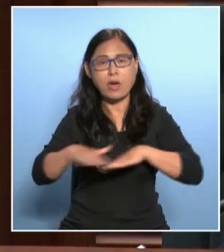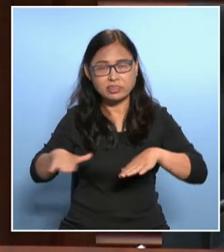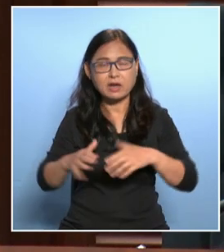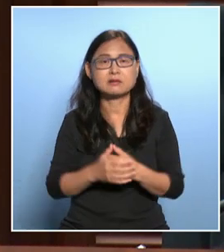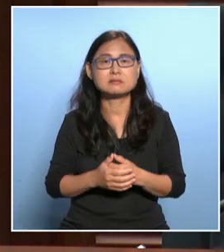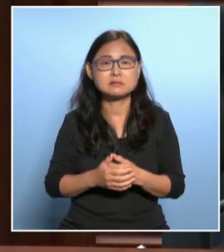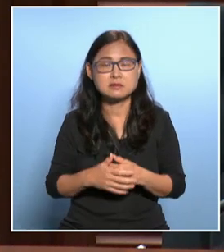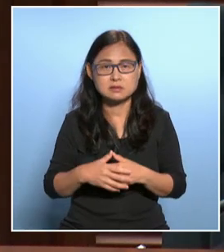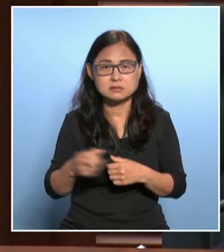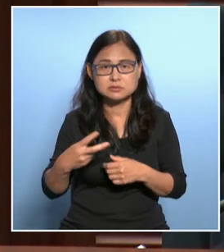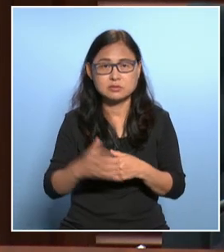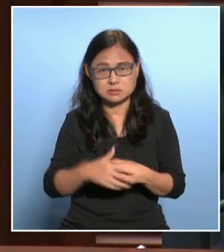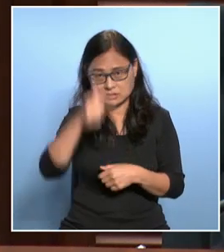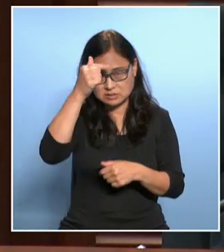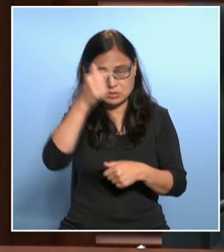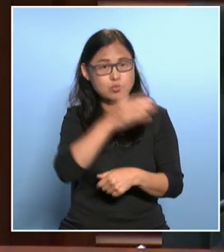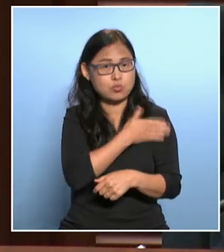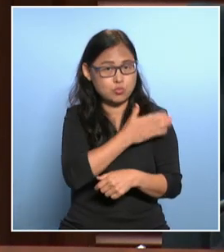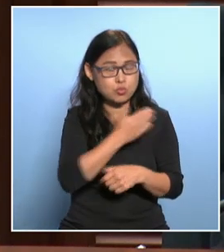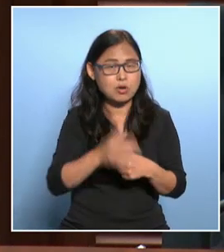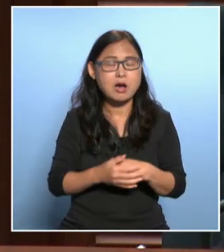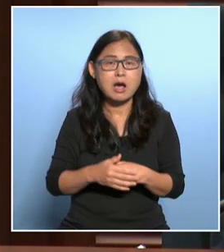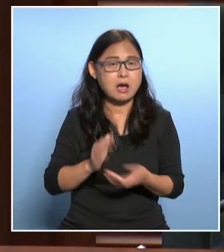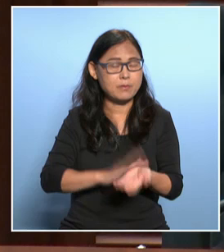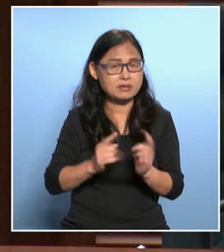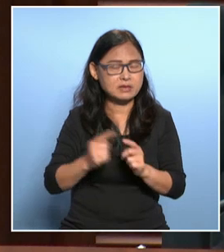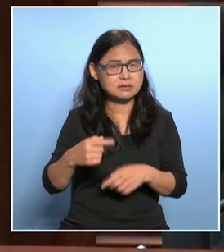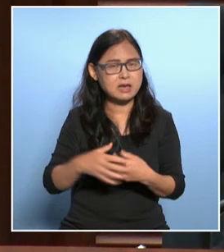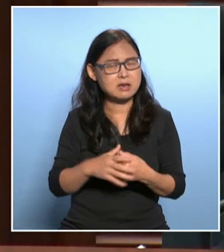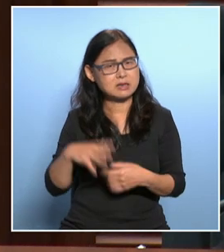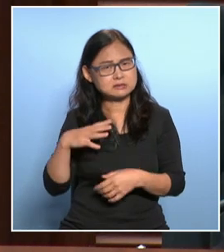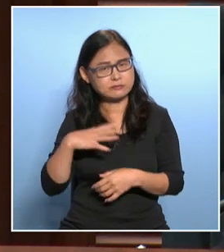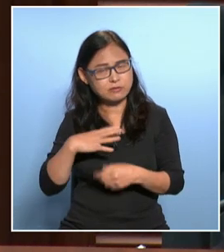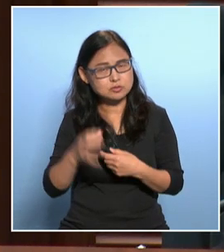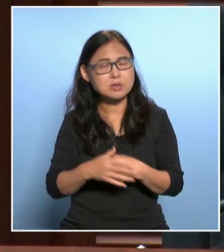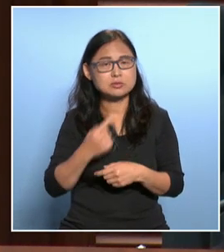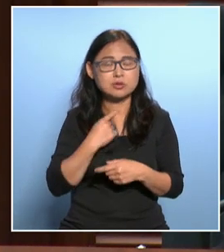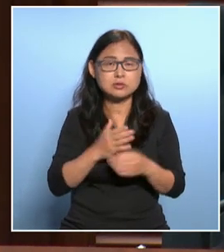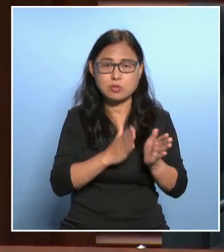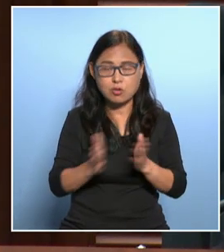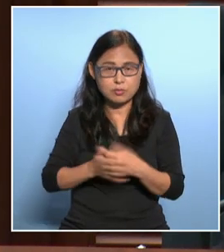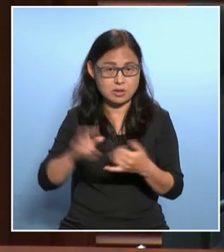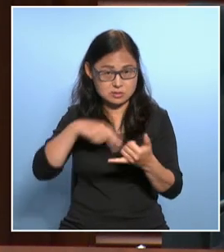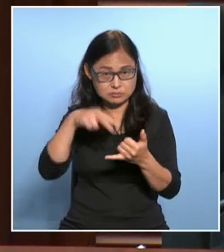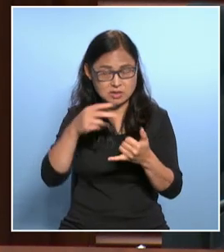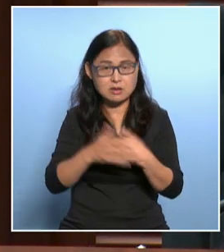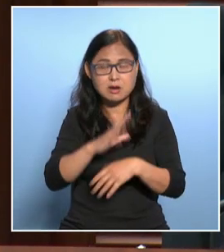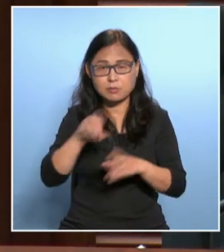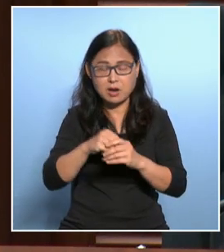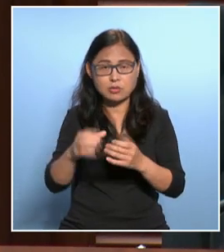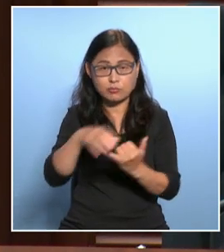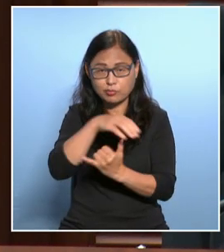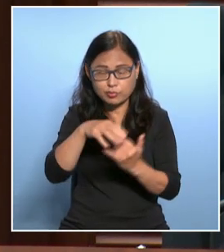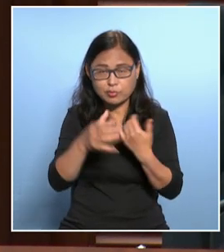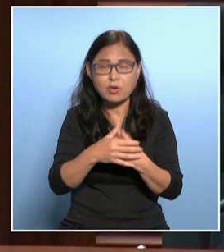patients are triaged according to their conditions into the categories of urgent case, semi-urgent case, and stable